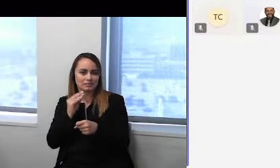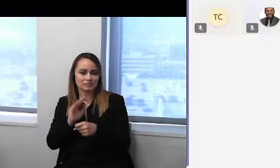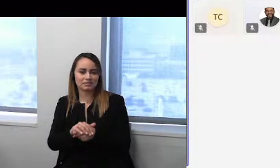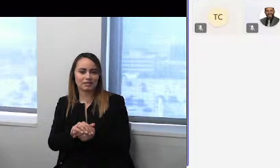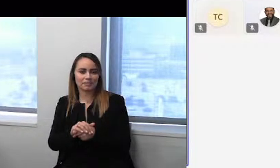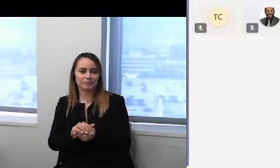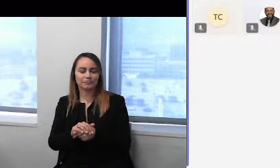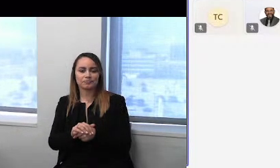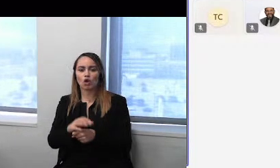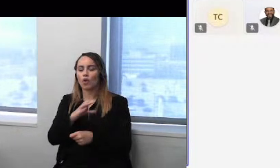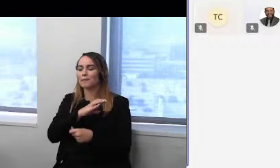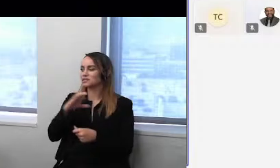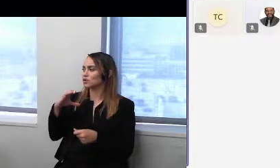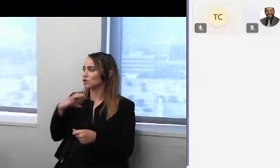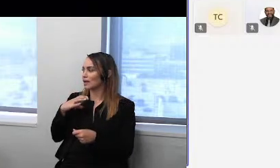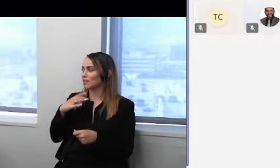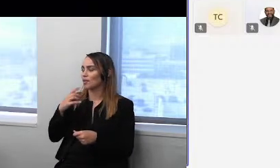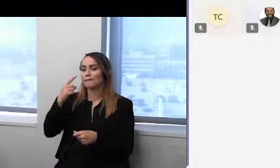very simple